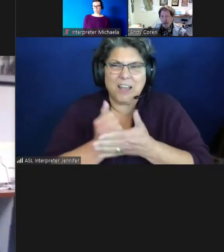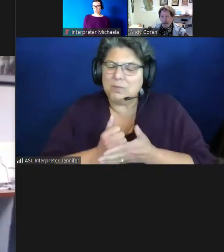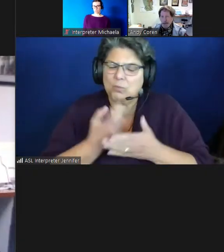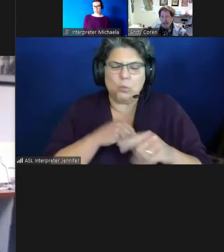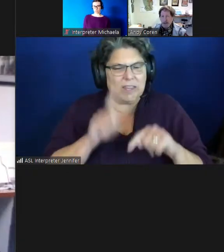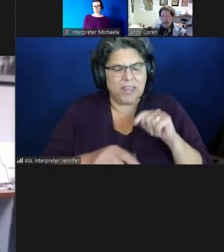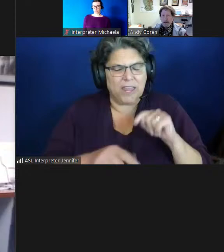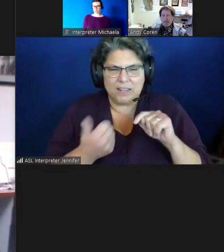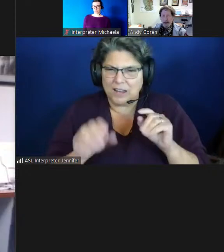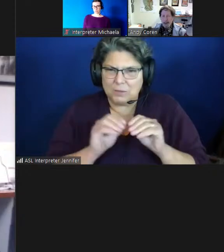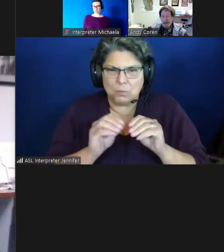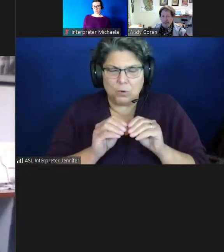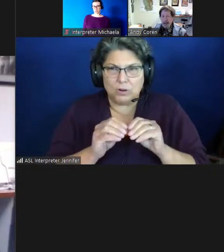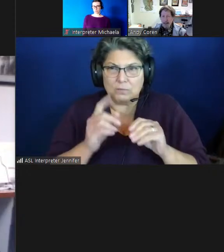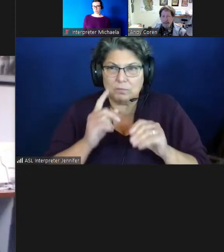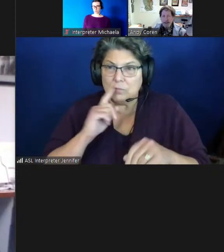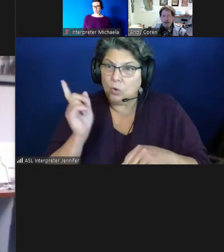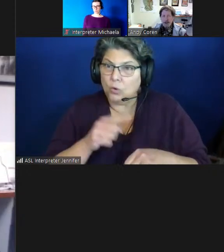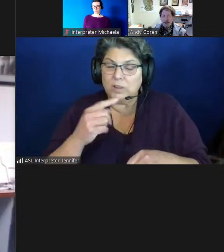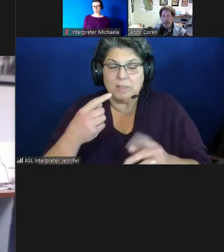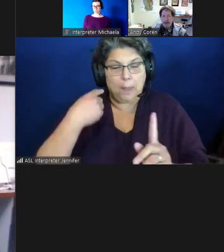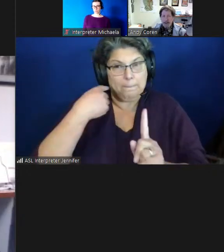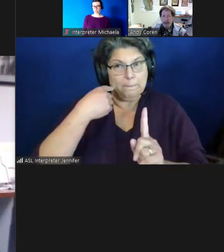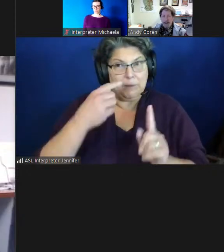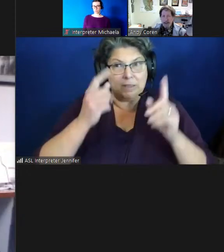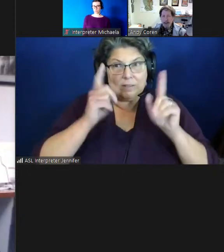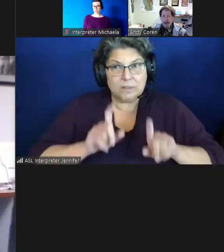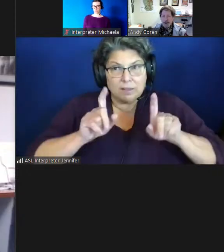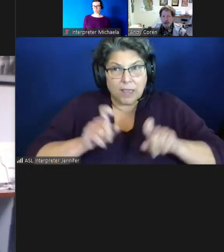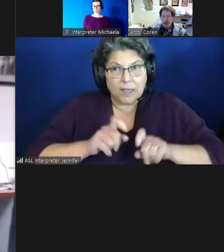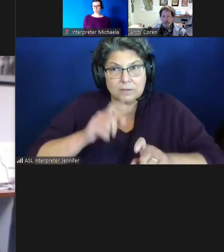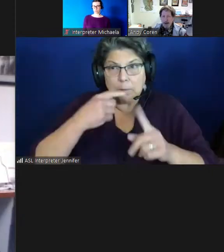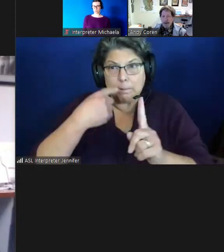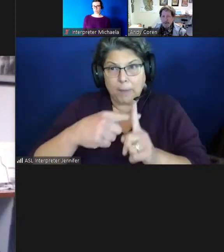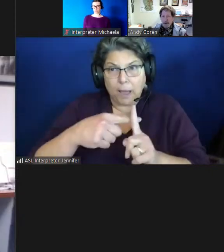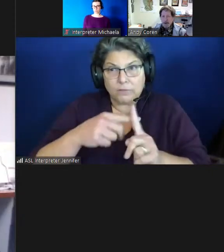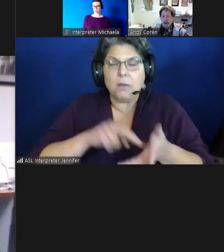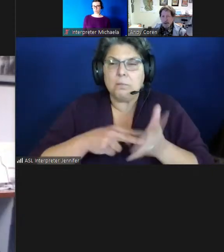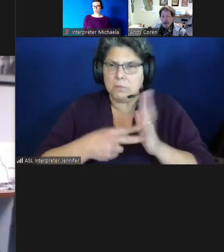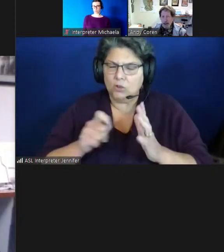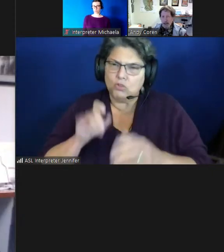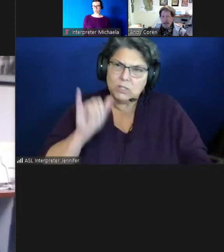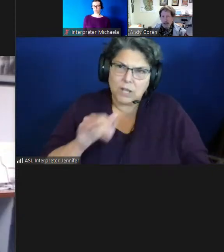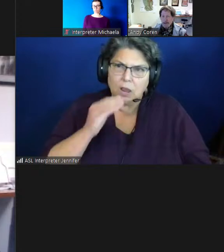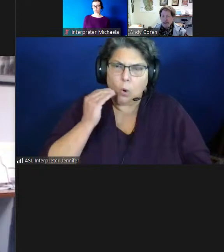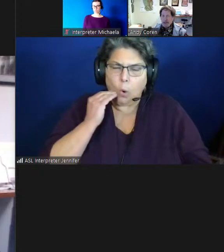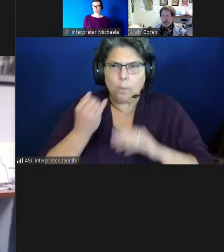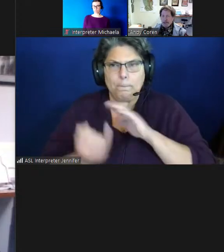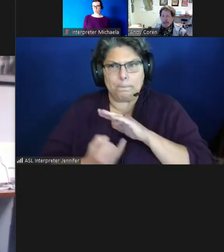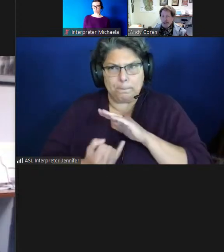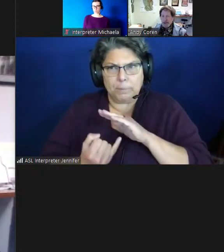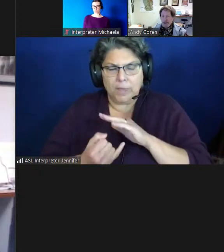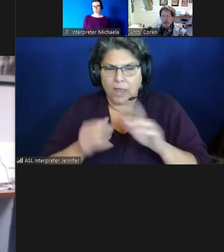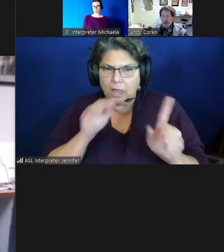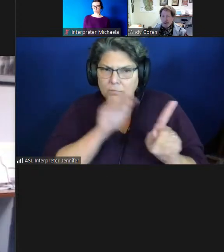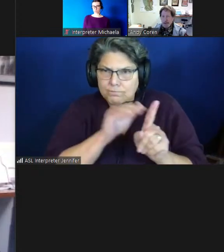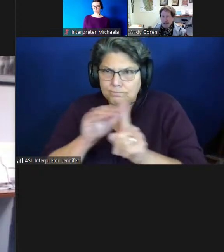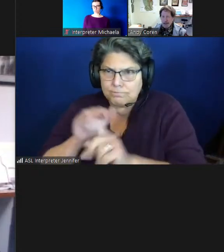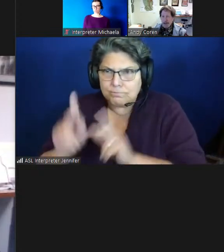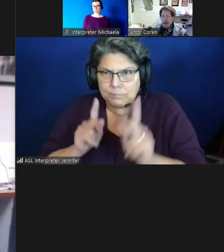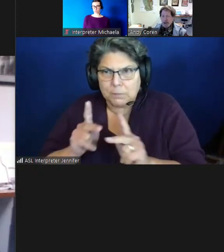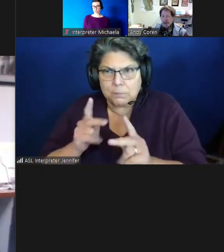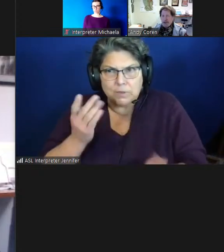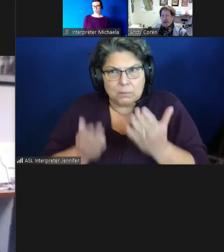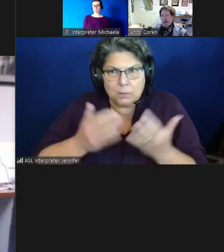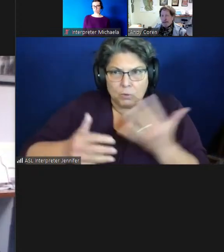have always said positive cases should isolate and should notify their own close contacts to test and